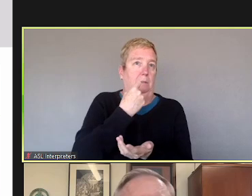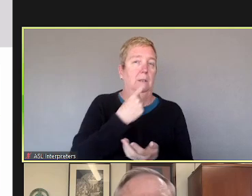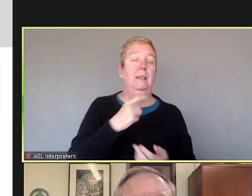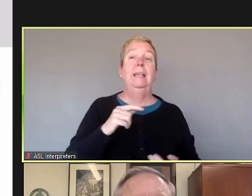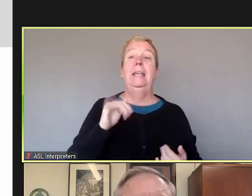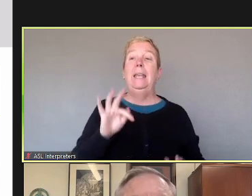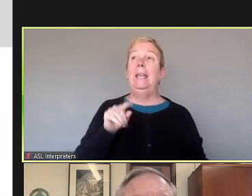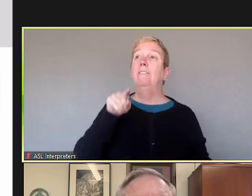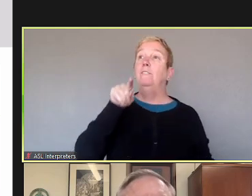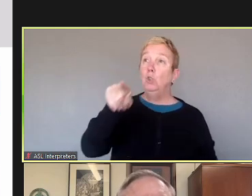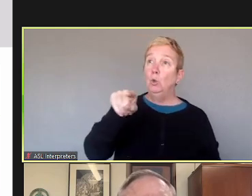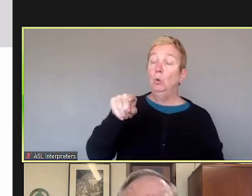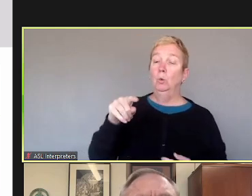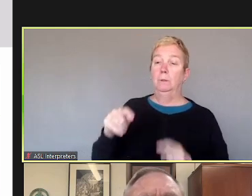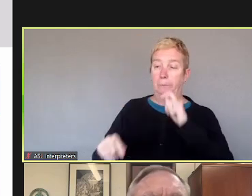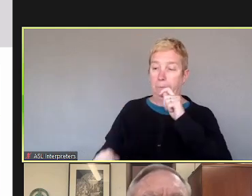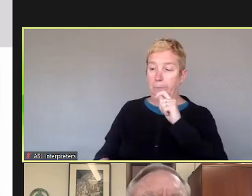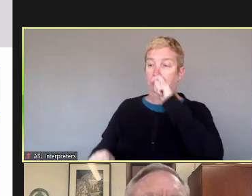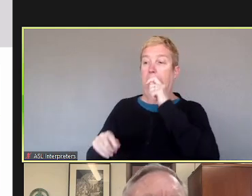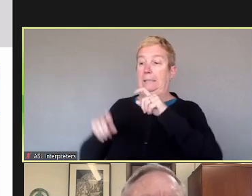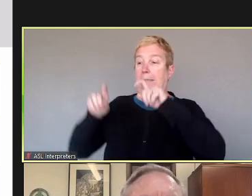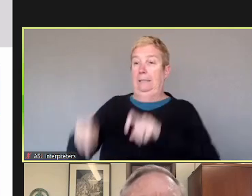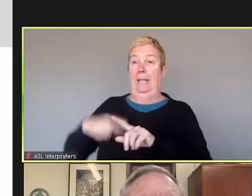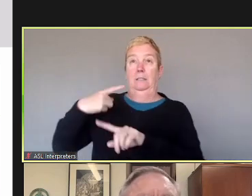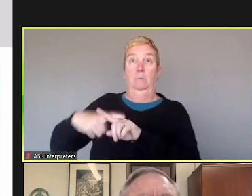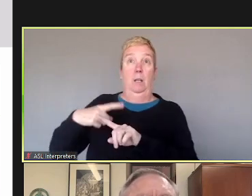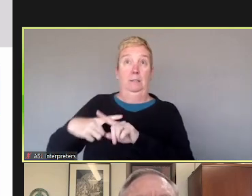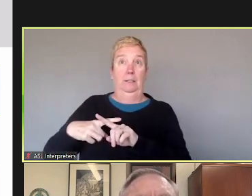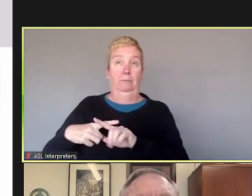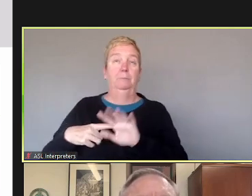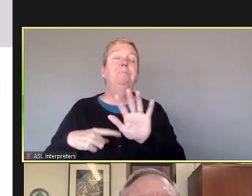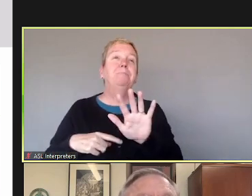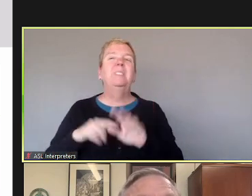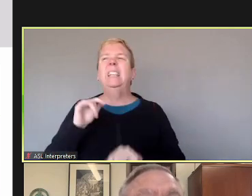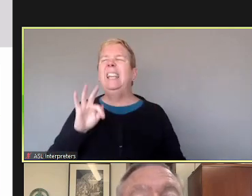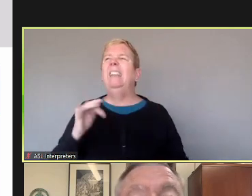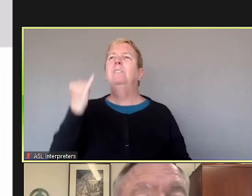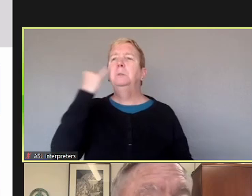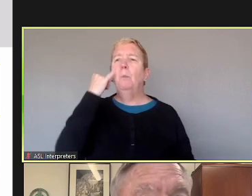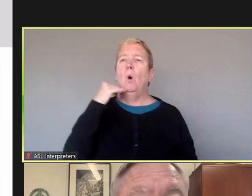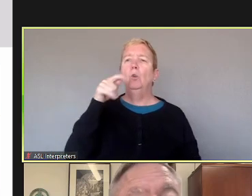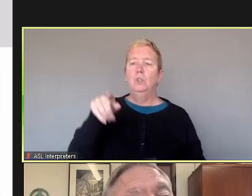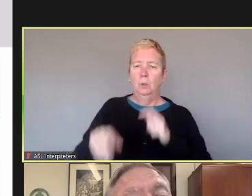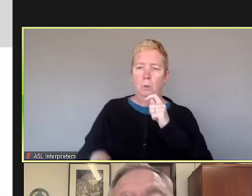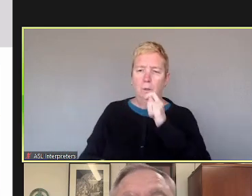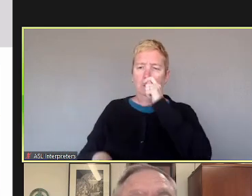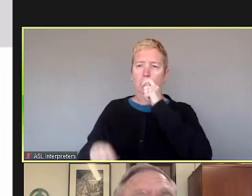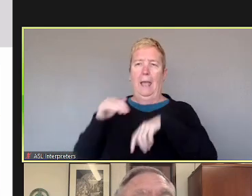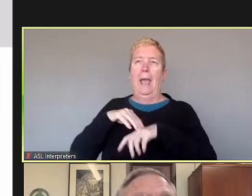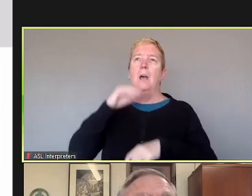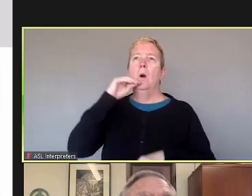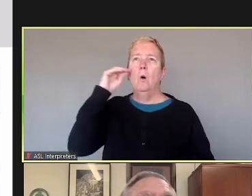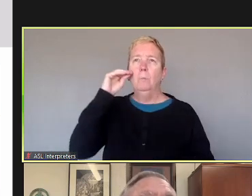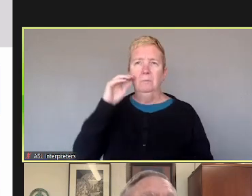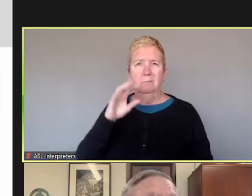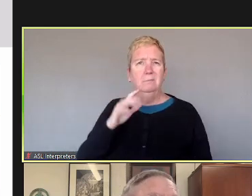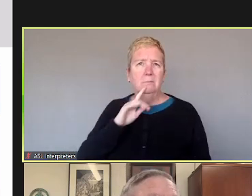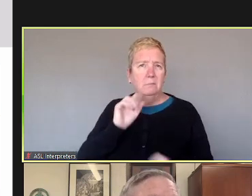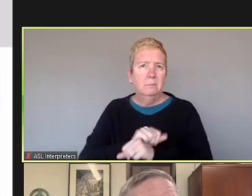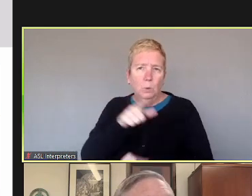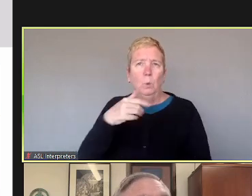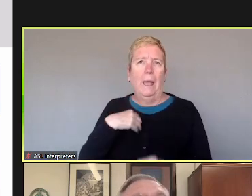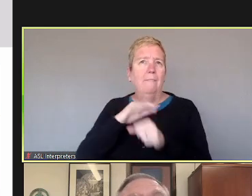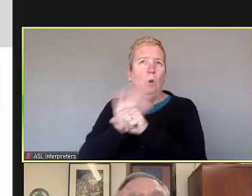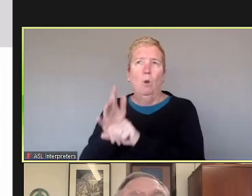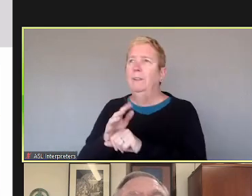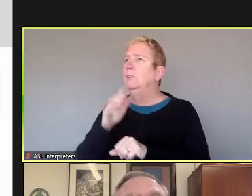a positive test, and I do want to say that if you have a positive home test, you have COVID. You don't need to get a PCR